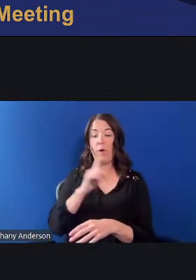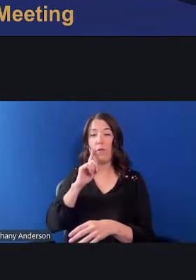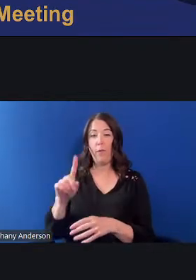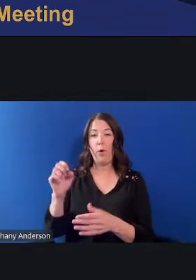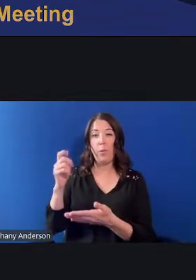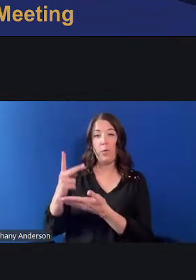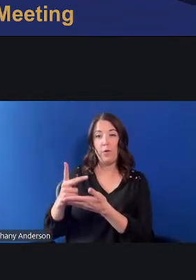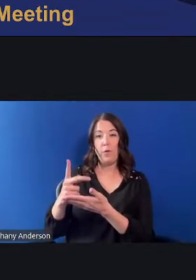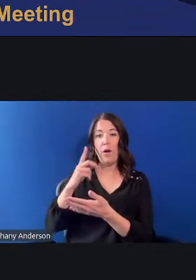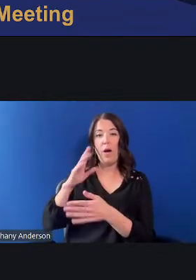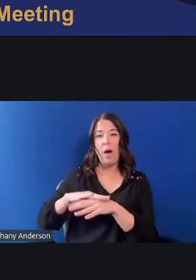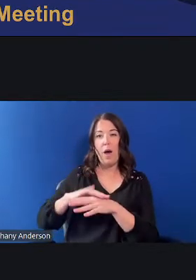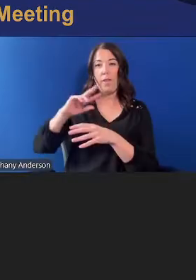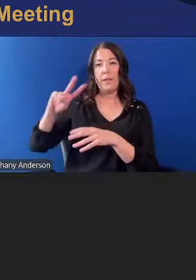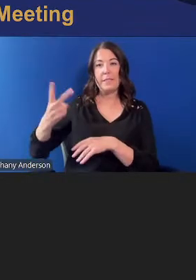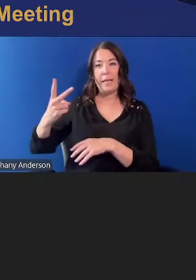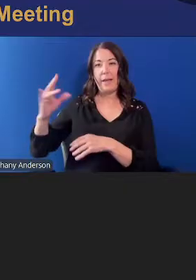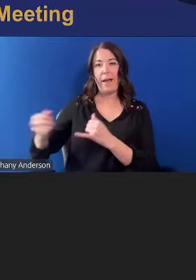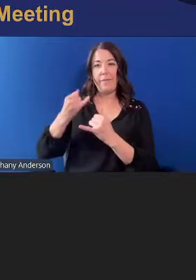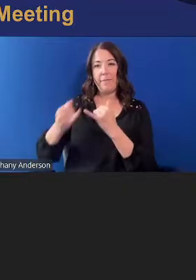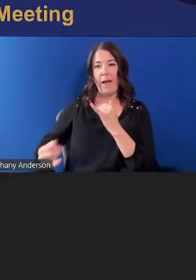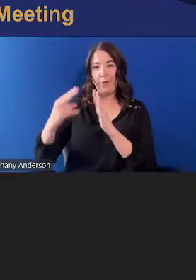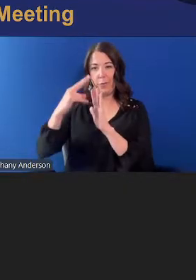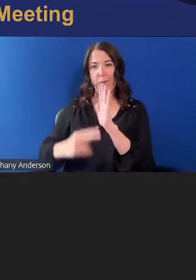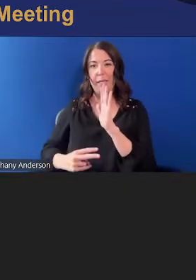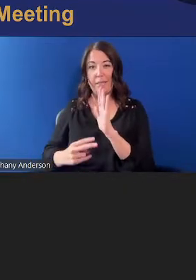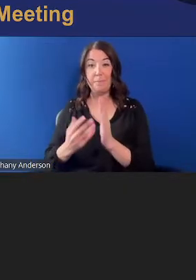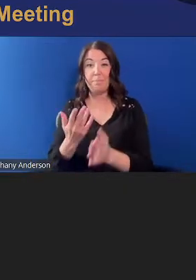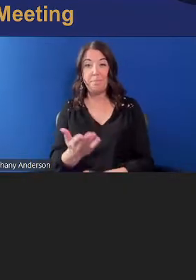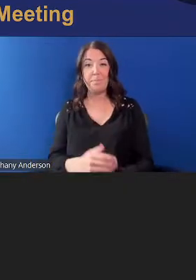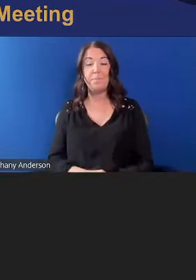final reading. Yes, but nobody can.